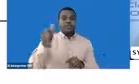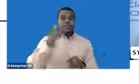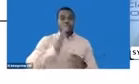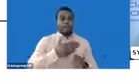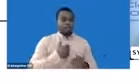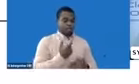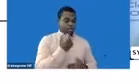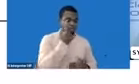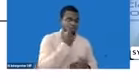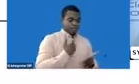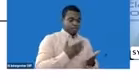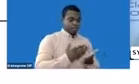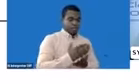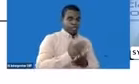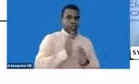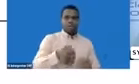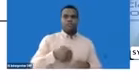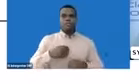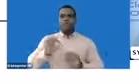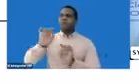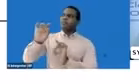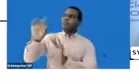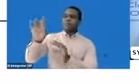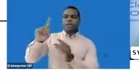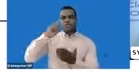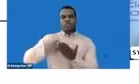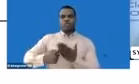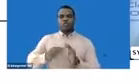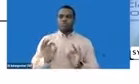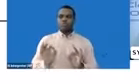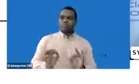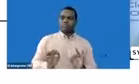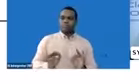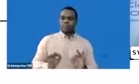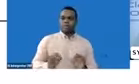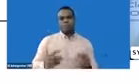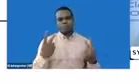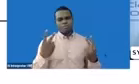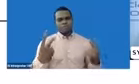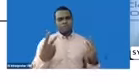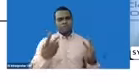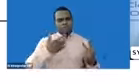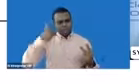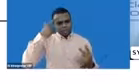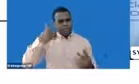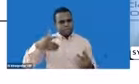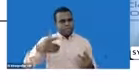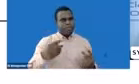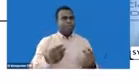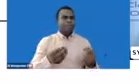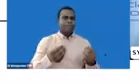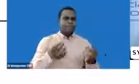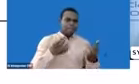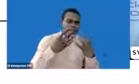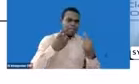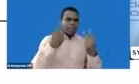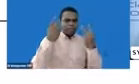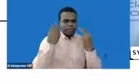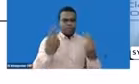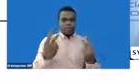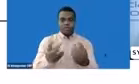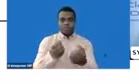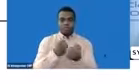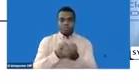and importance of feedback. For example, public sector bodies might not even be aware that the website has